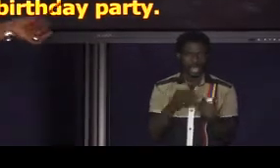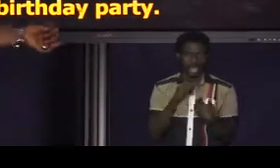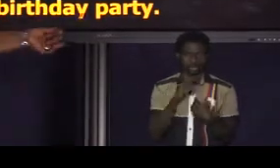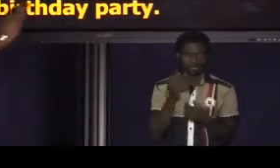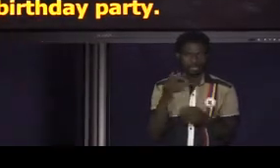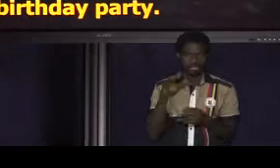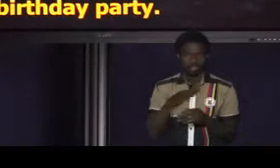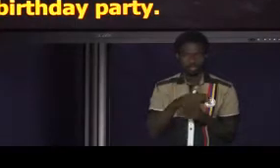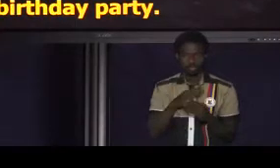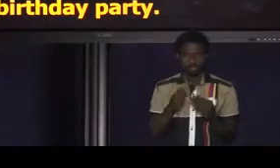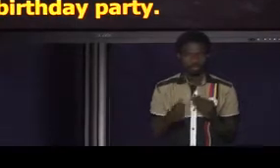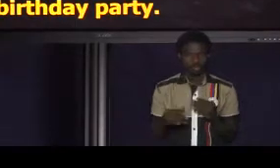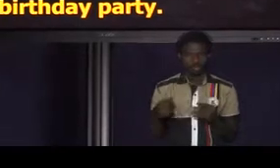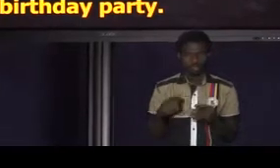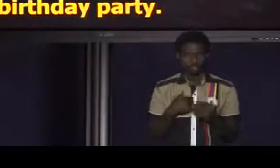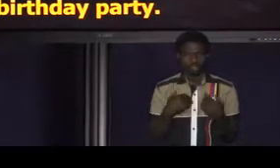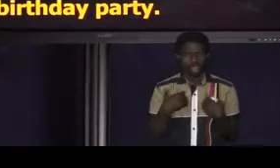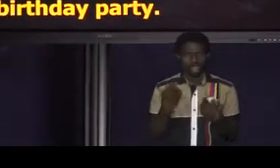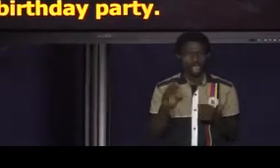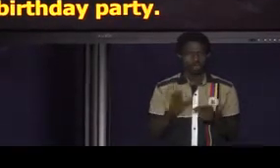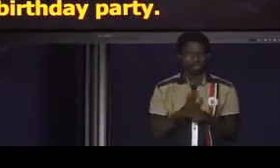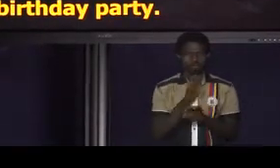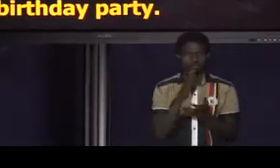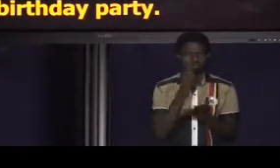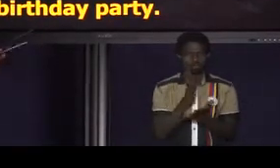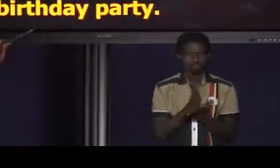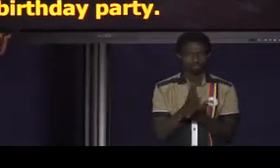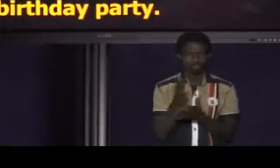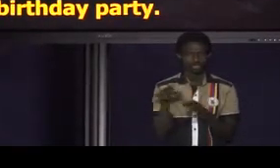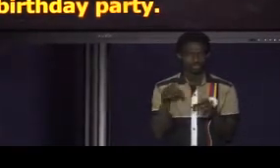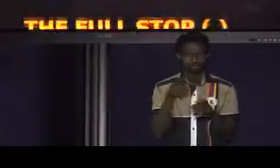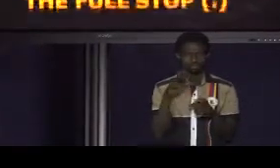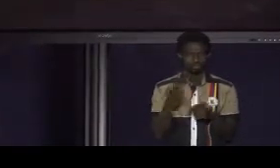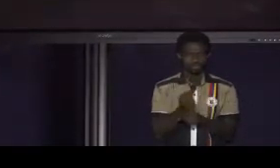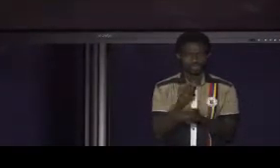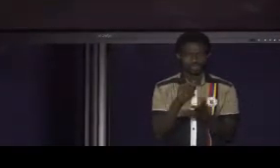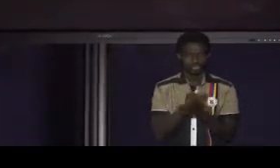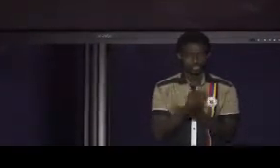so, we have the full stop there. Did you get that?